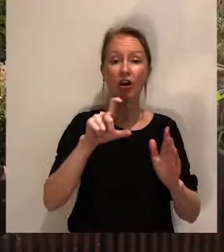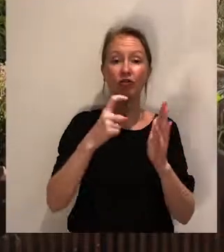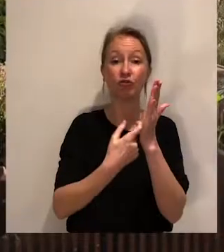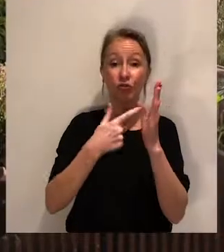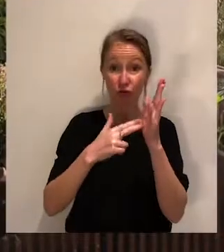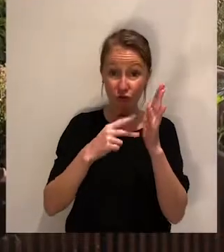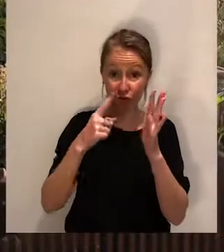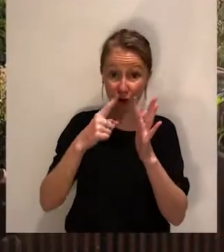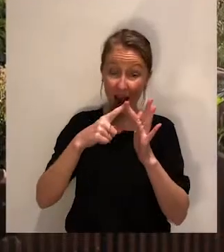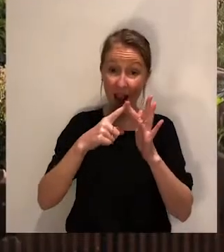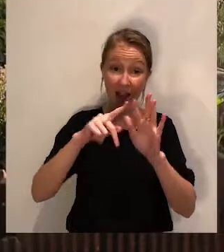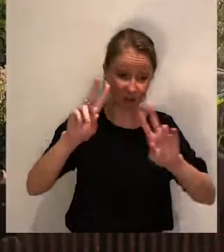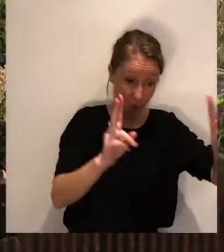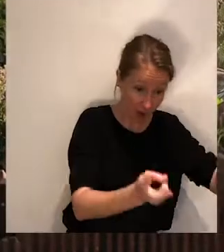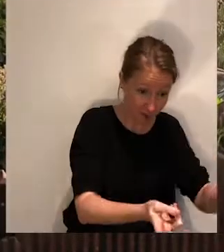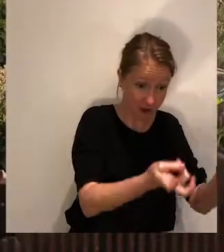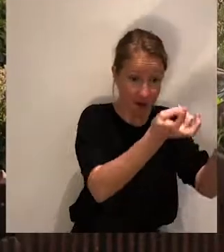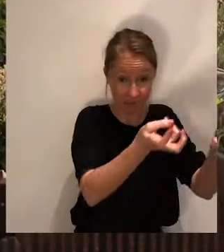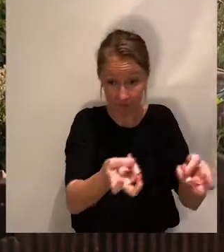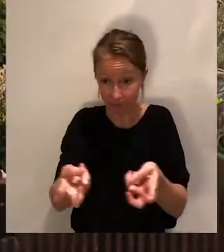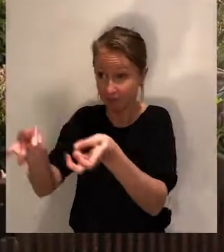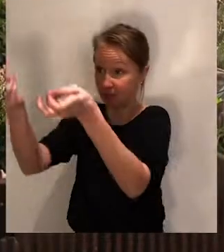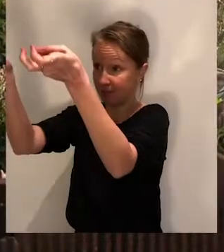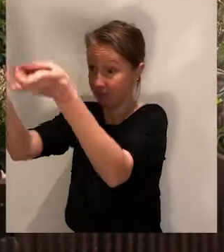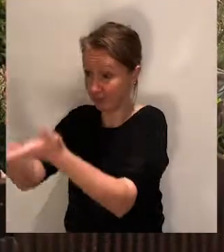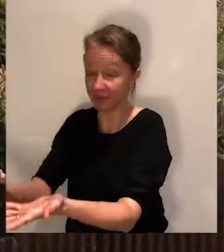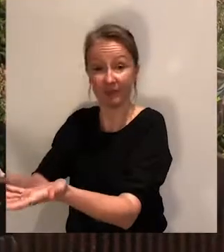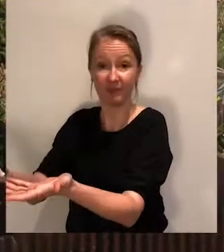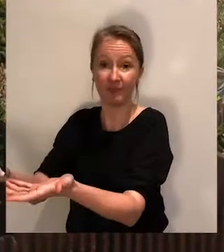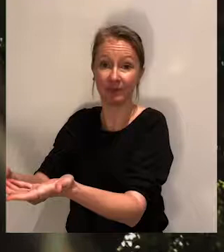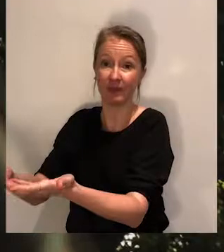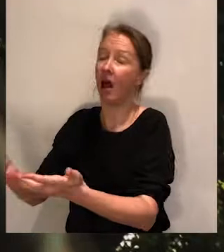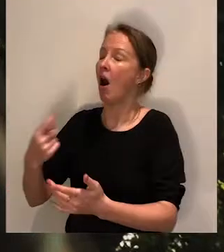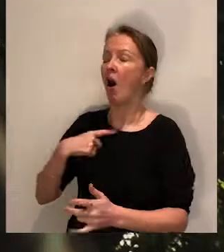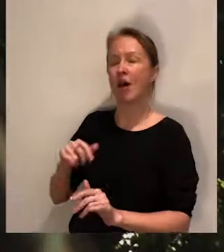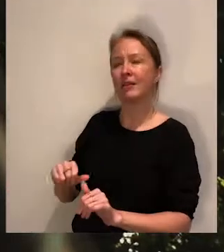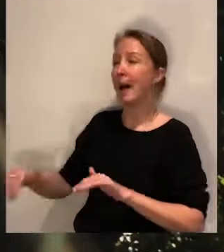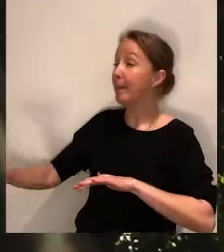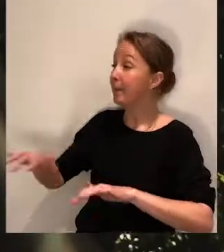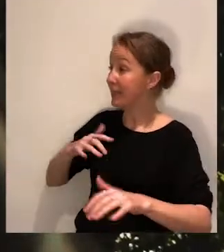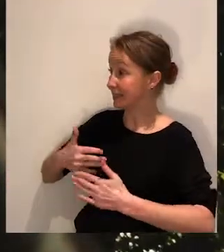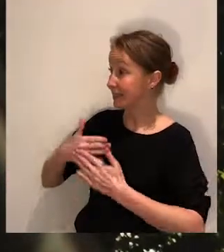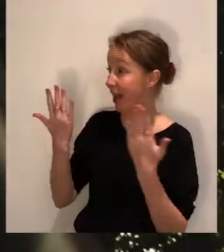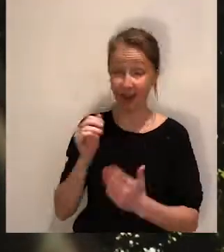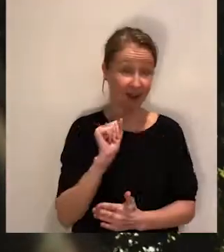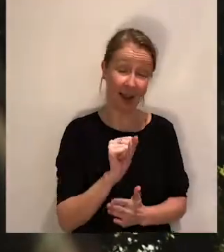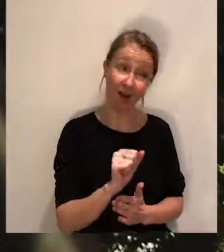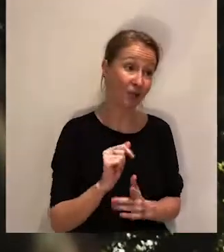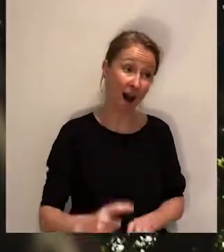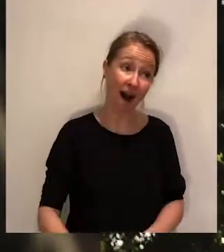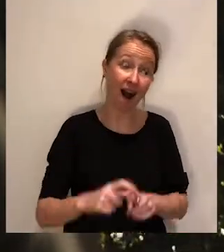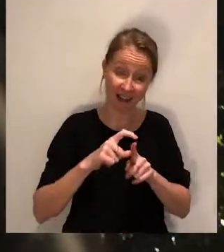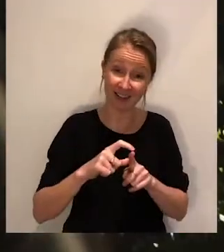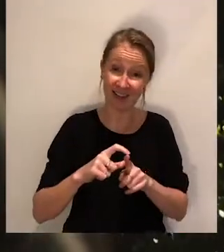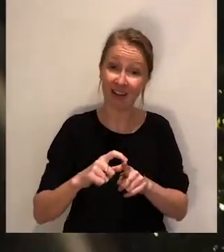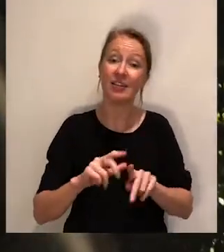out, moved down the hill to temporary accommodation. Massive day. Huge day, massive day. We tweaked it a little